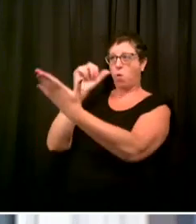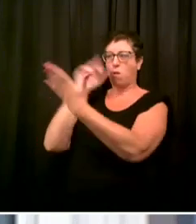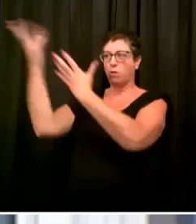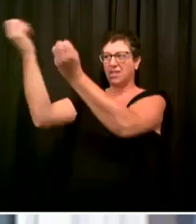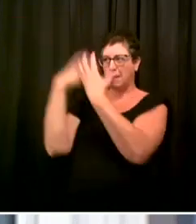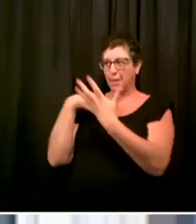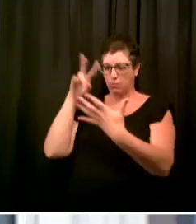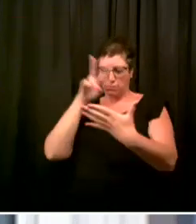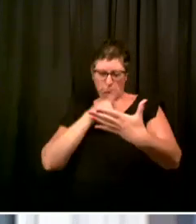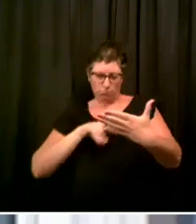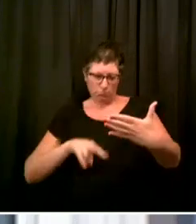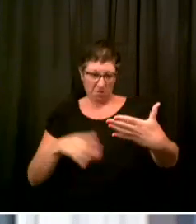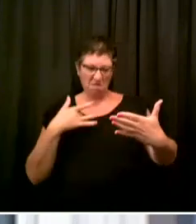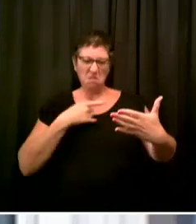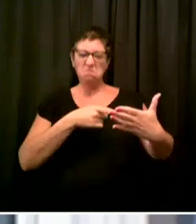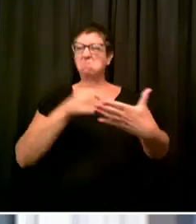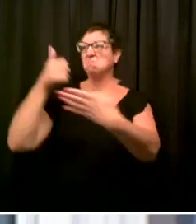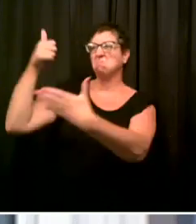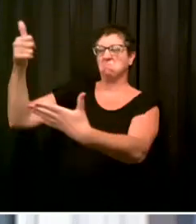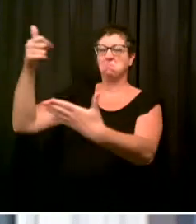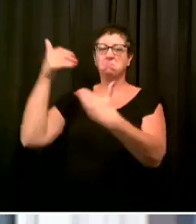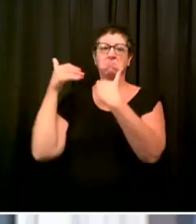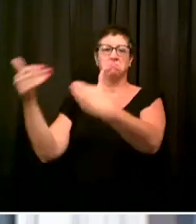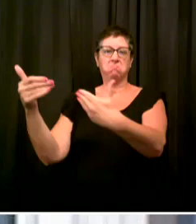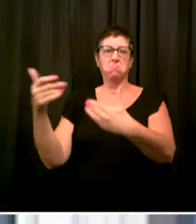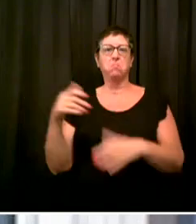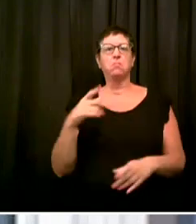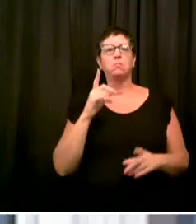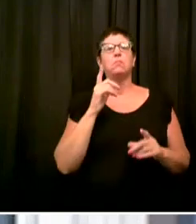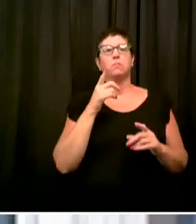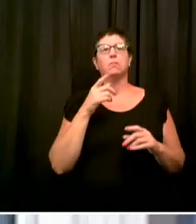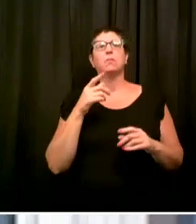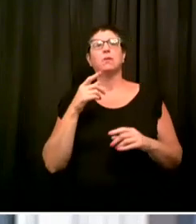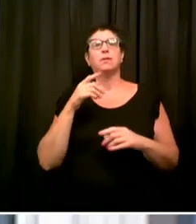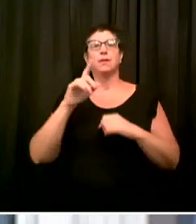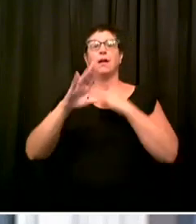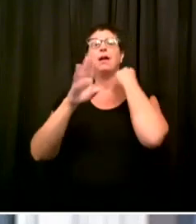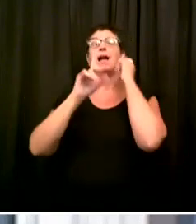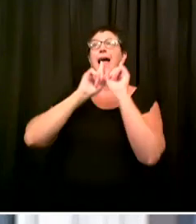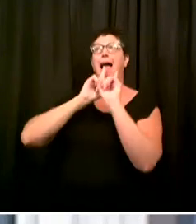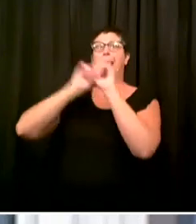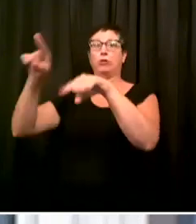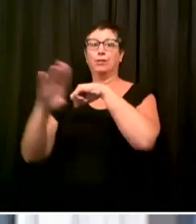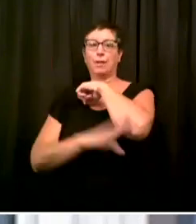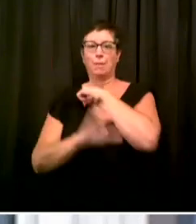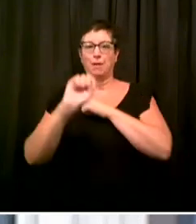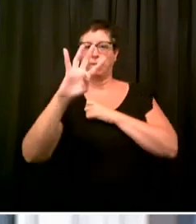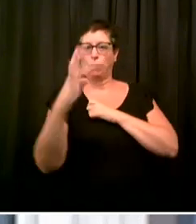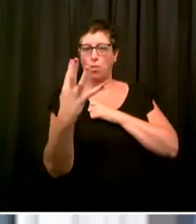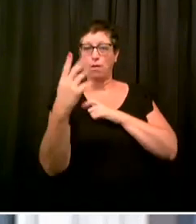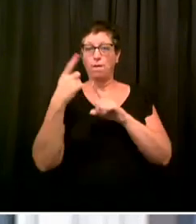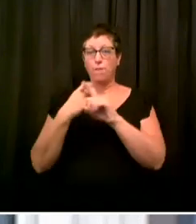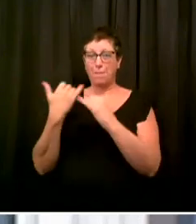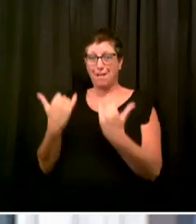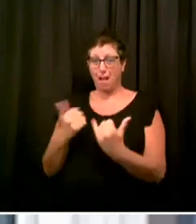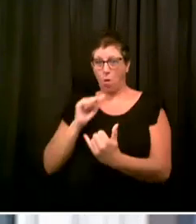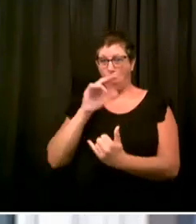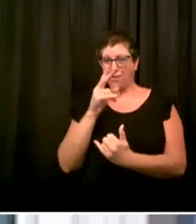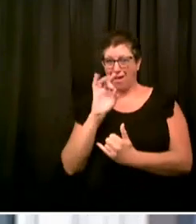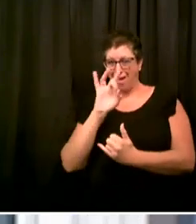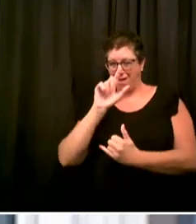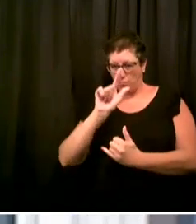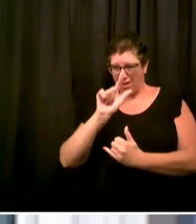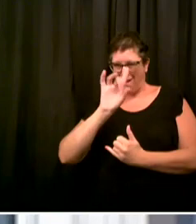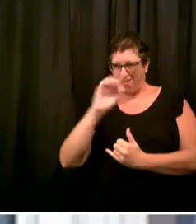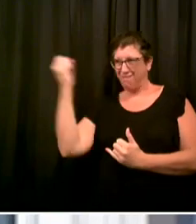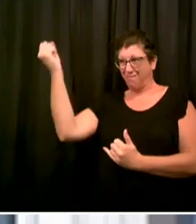turnaround. It'll probably be much quicker than that. And again, what we're really looking for is health and safety to make sure they're feasible plans